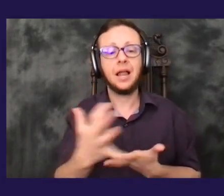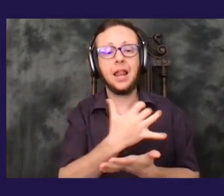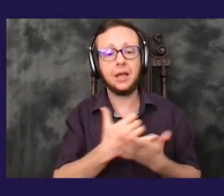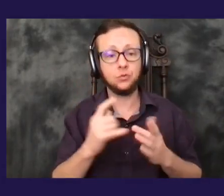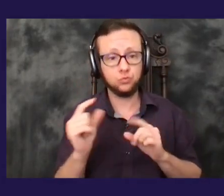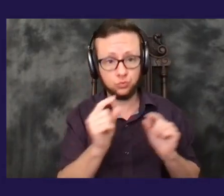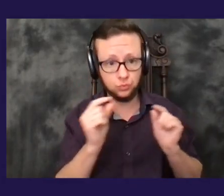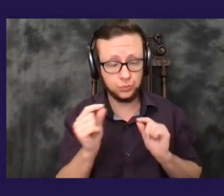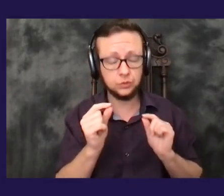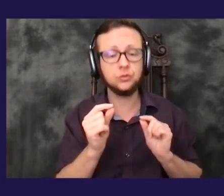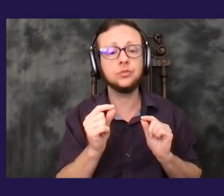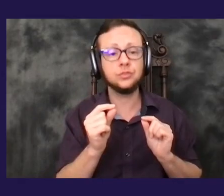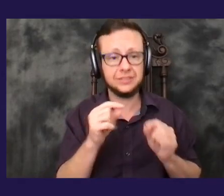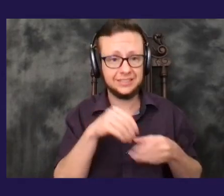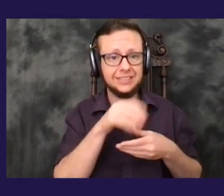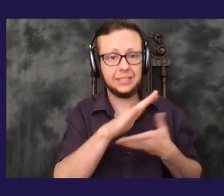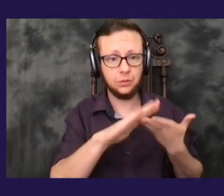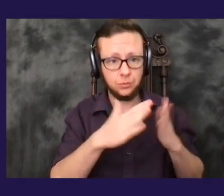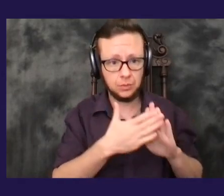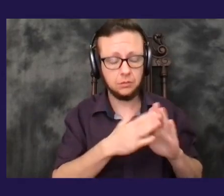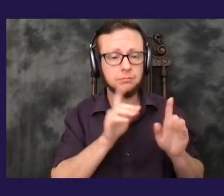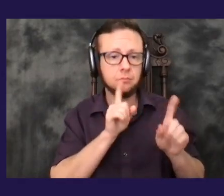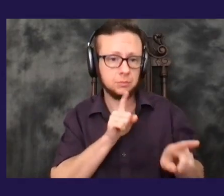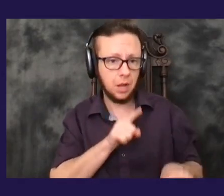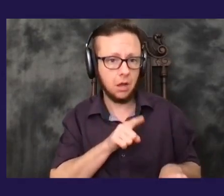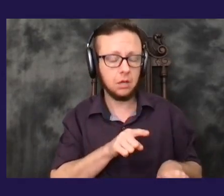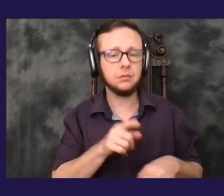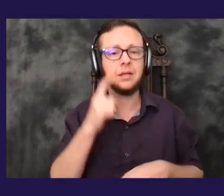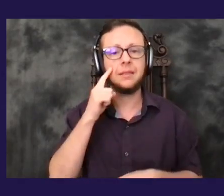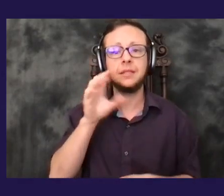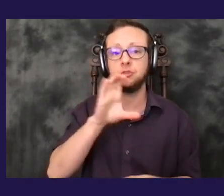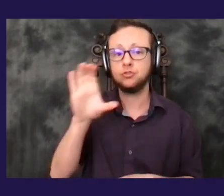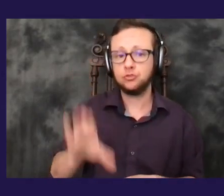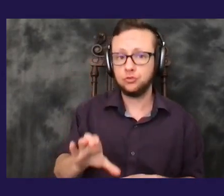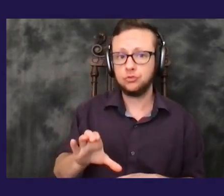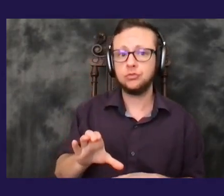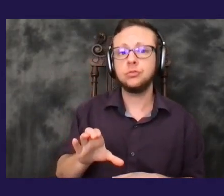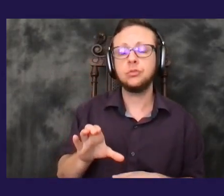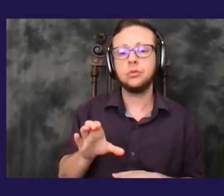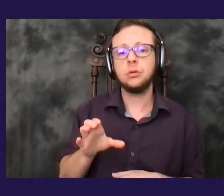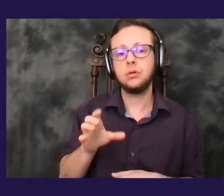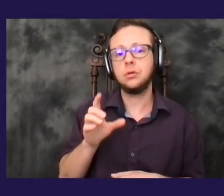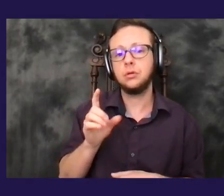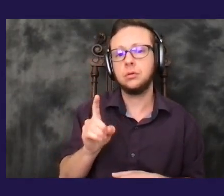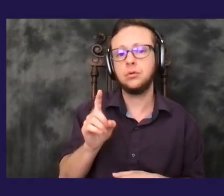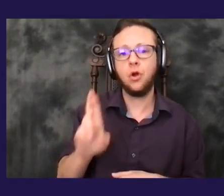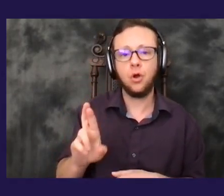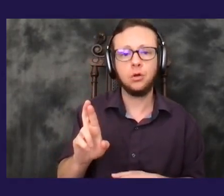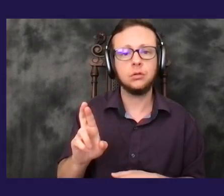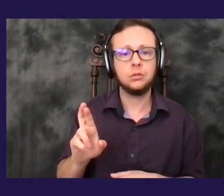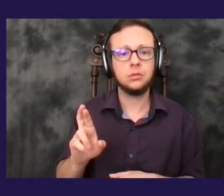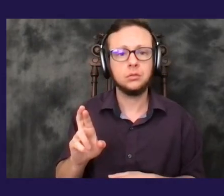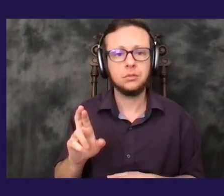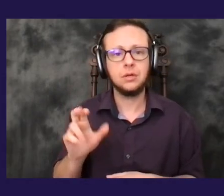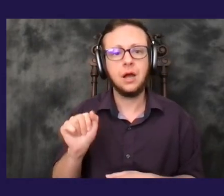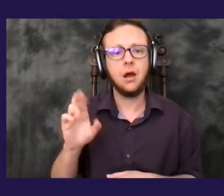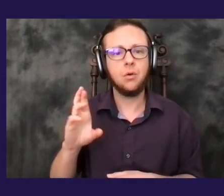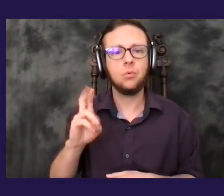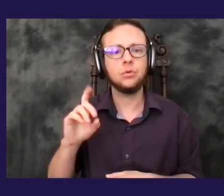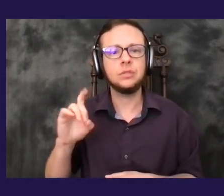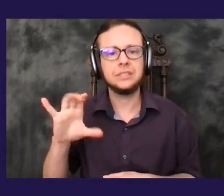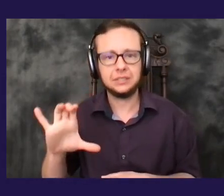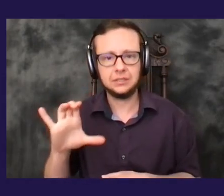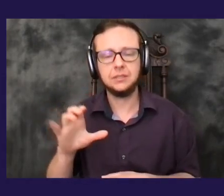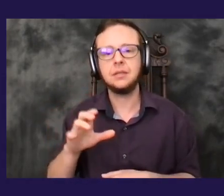and responded to them. I think of in Chicago, Dr. Arwity's Facebook Live programs that she would do